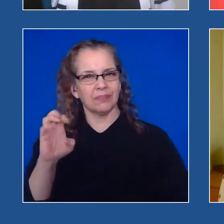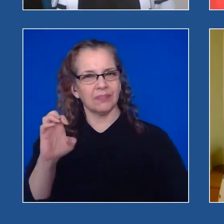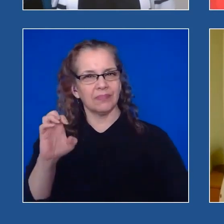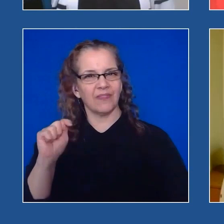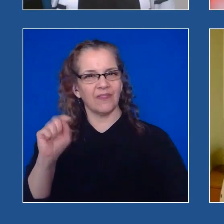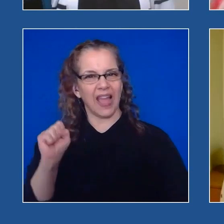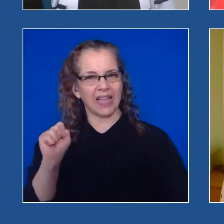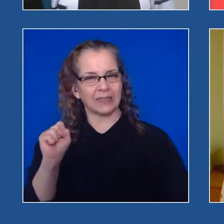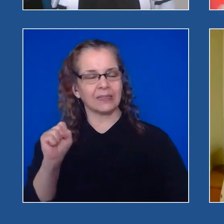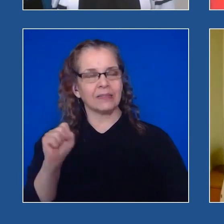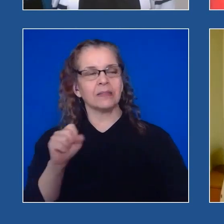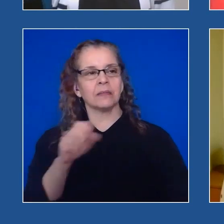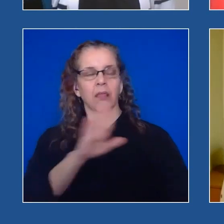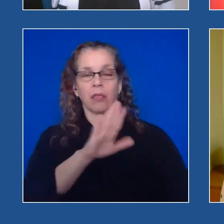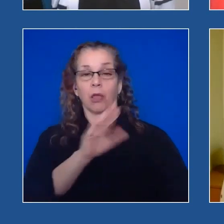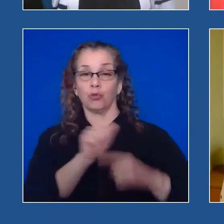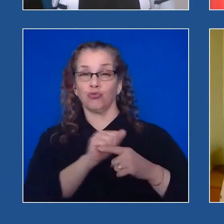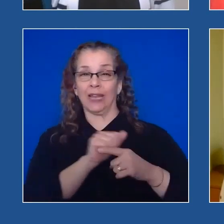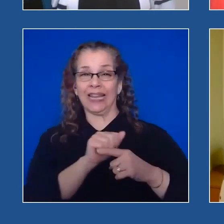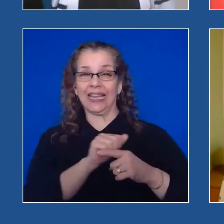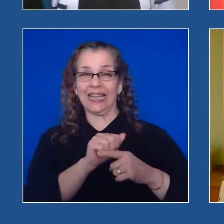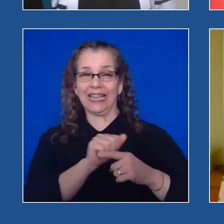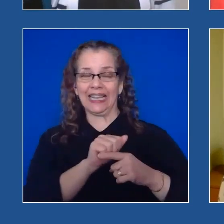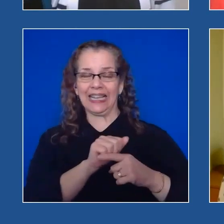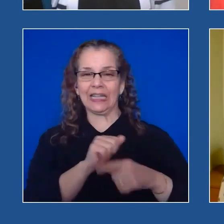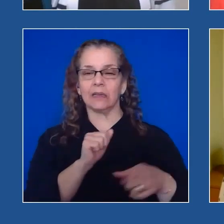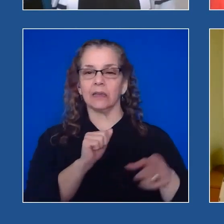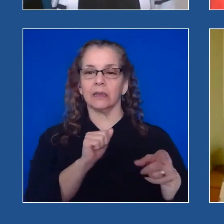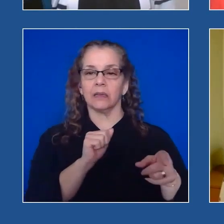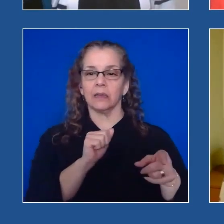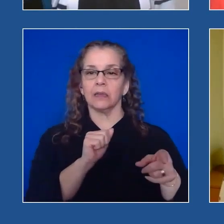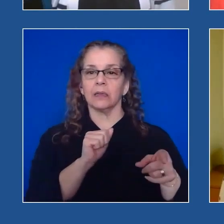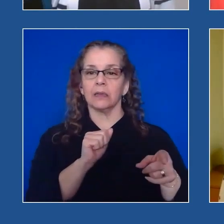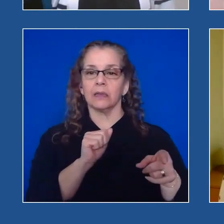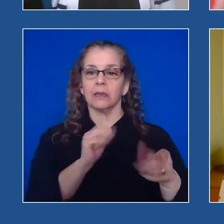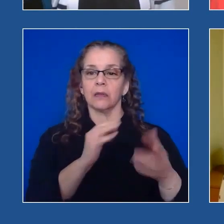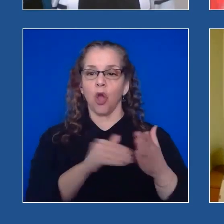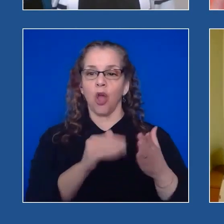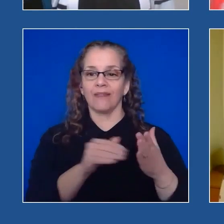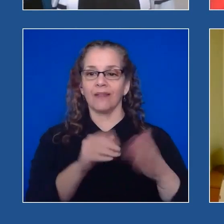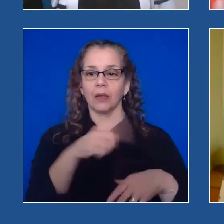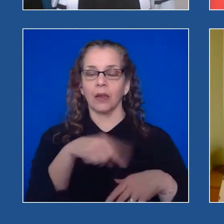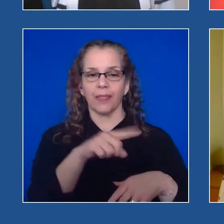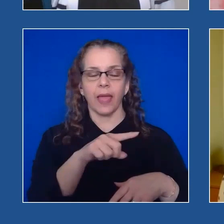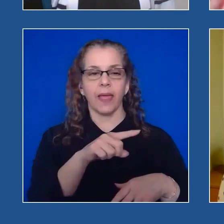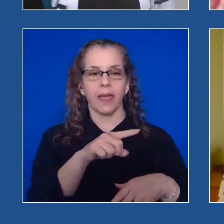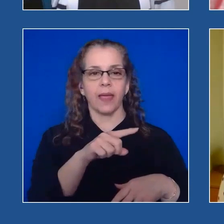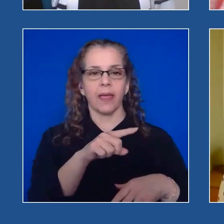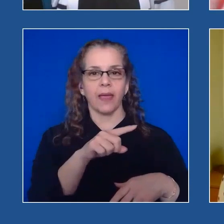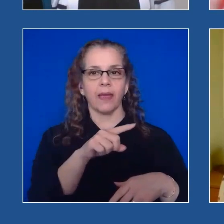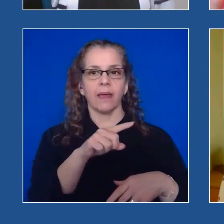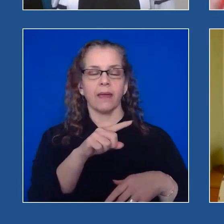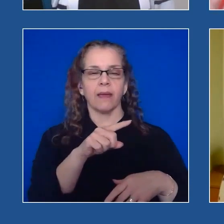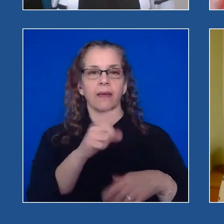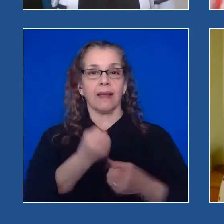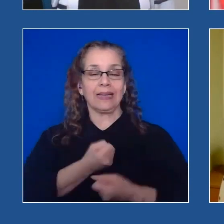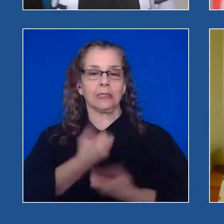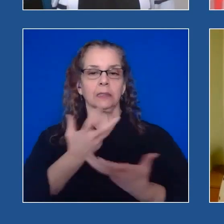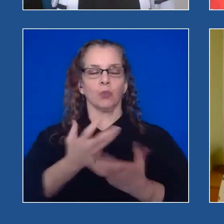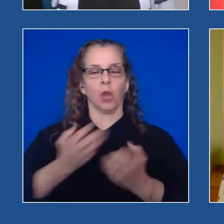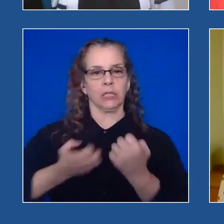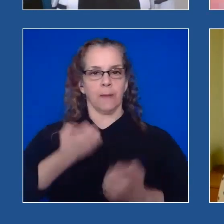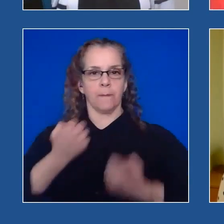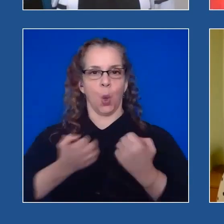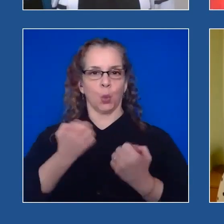that they've received. So many of them have been in contexts where the expression of certain emotions is not really viewed